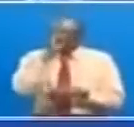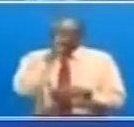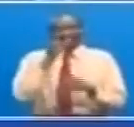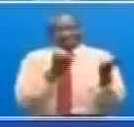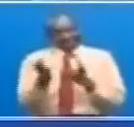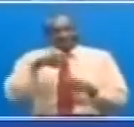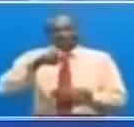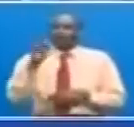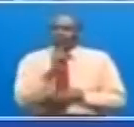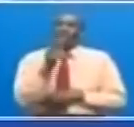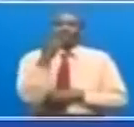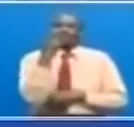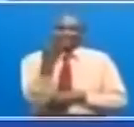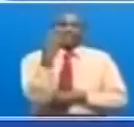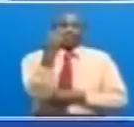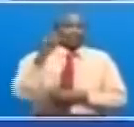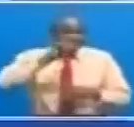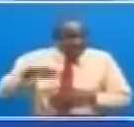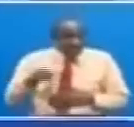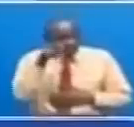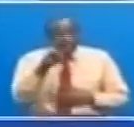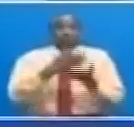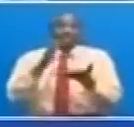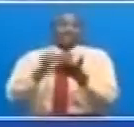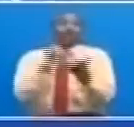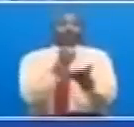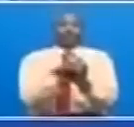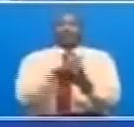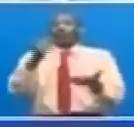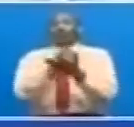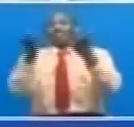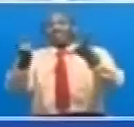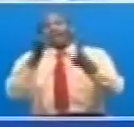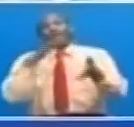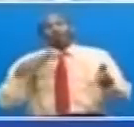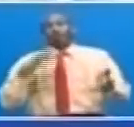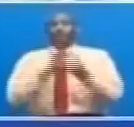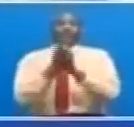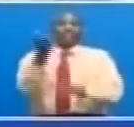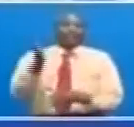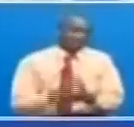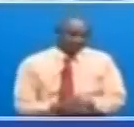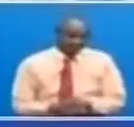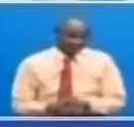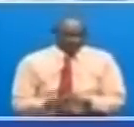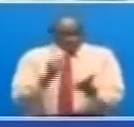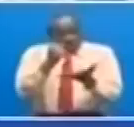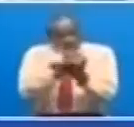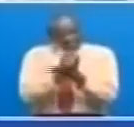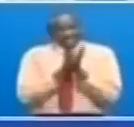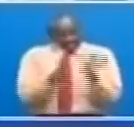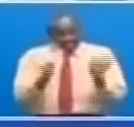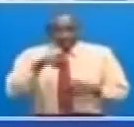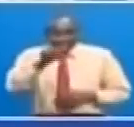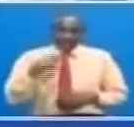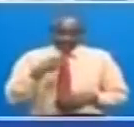that spent 31 million shillings in rent of offices allegedly not occupied. The Auditor General Edward Ouko may call himself